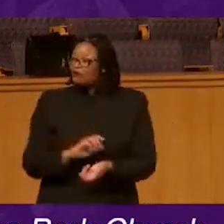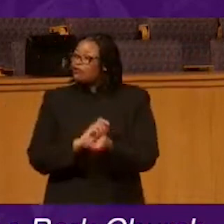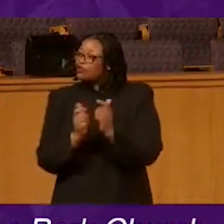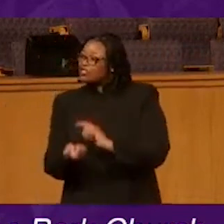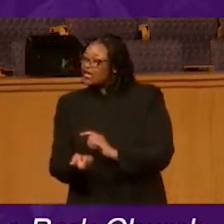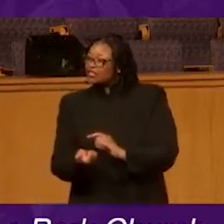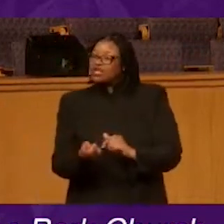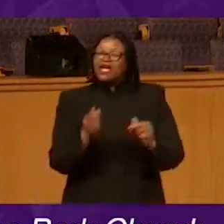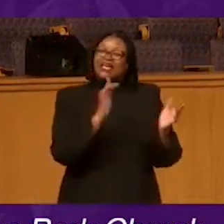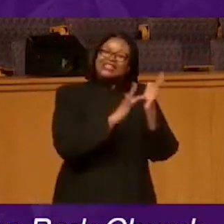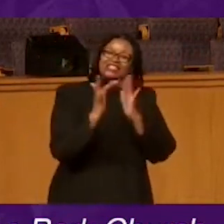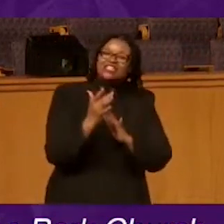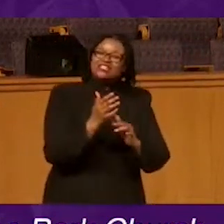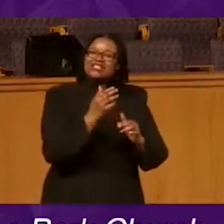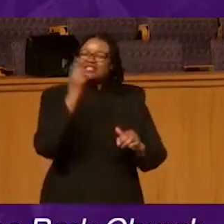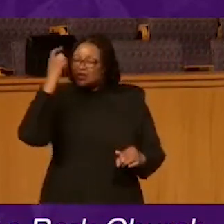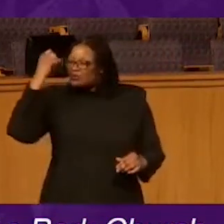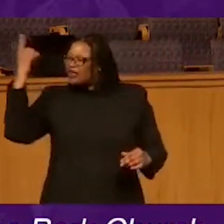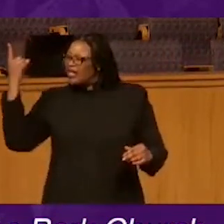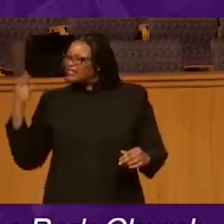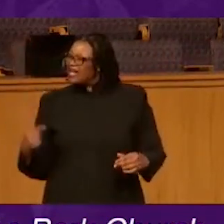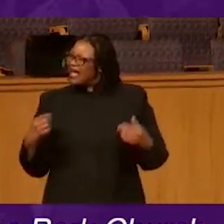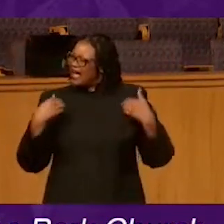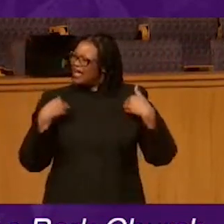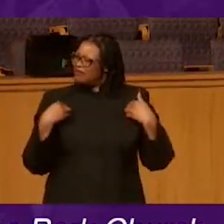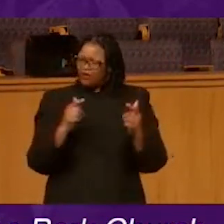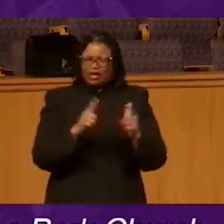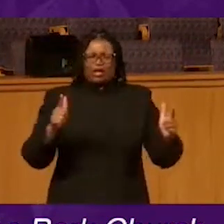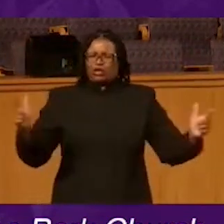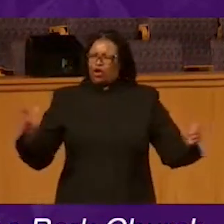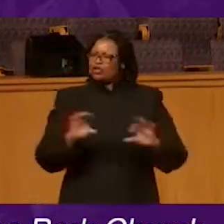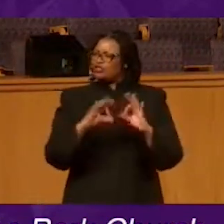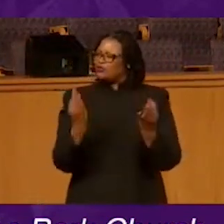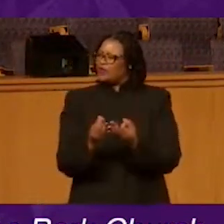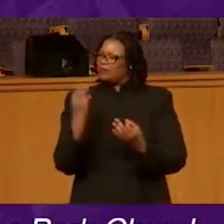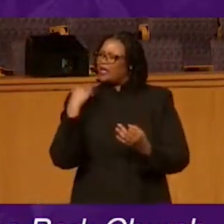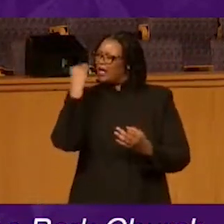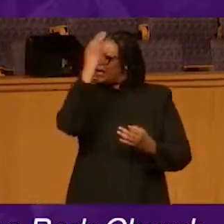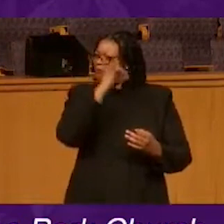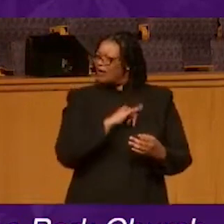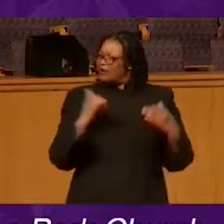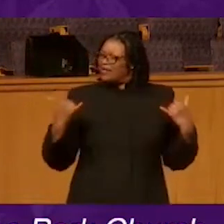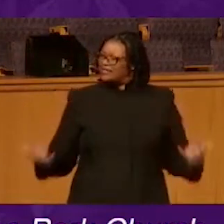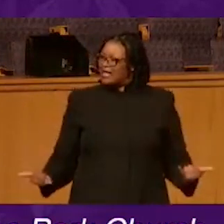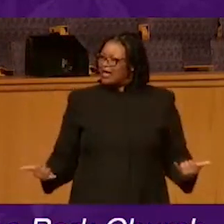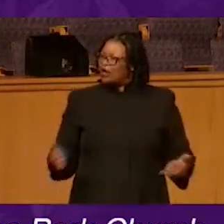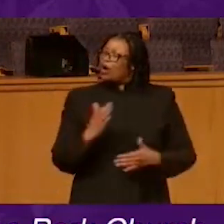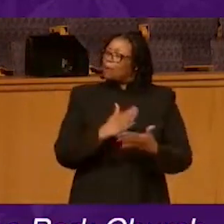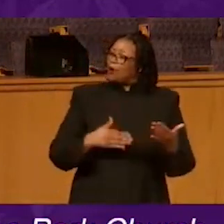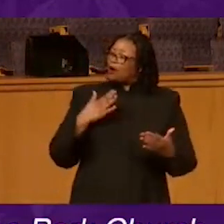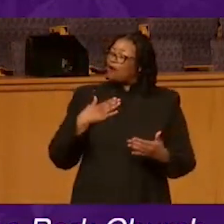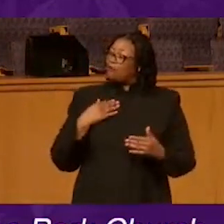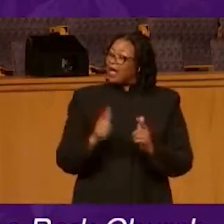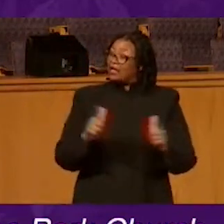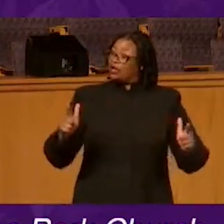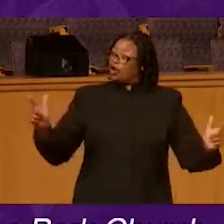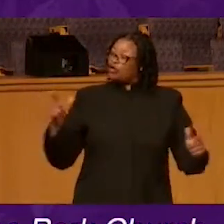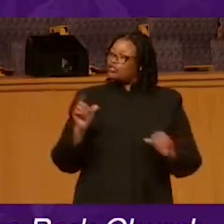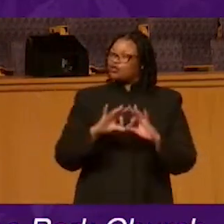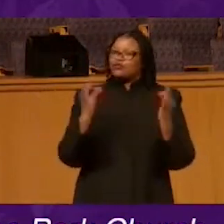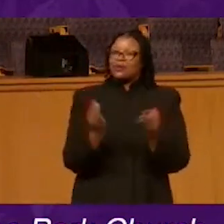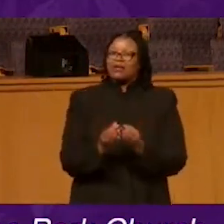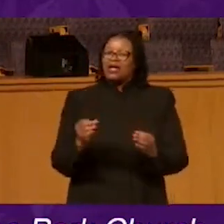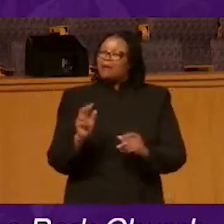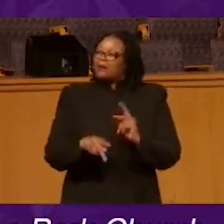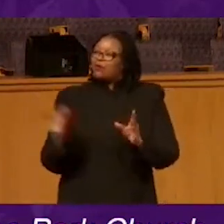he realizes, I've got a larger family. Mary is now a part of my larger family. I got people who are caught